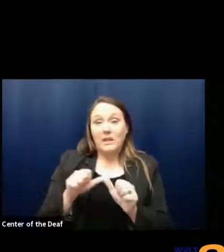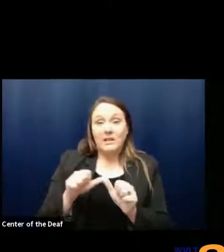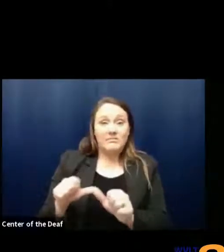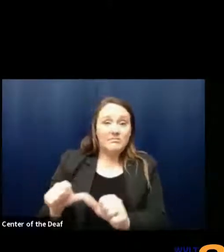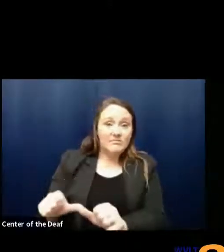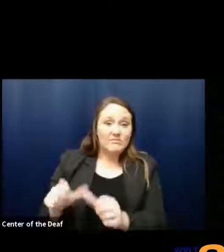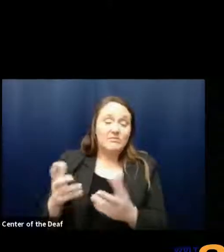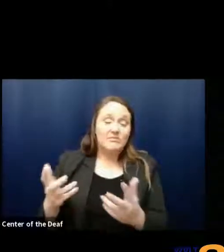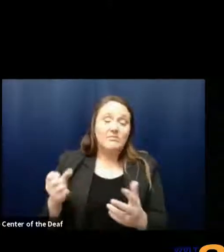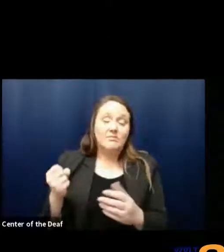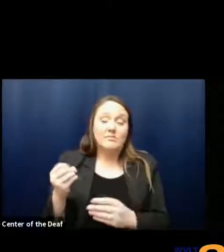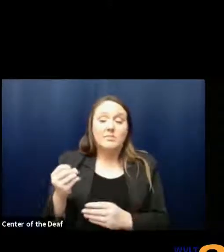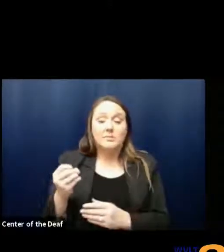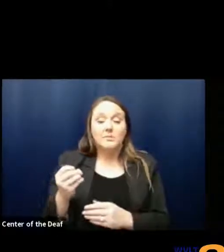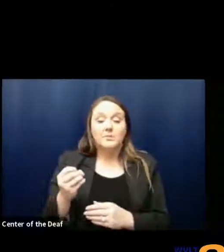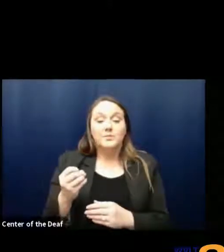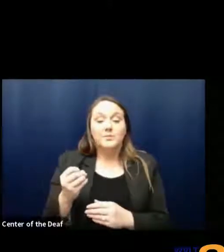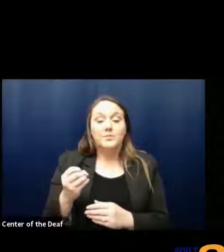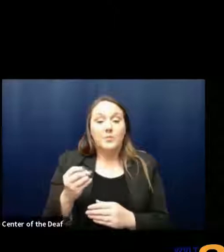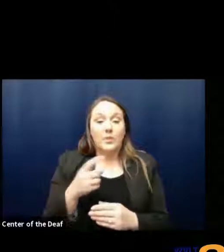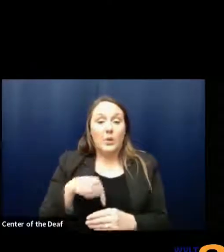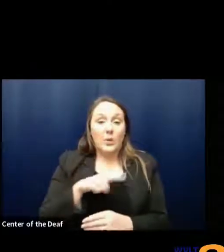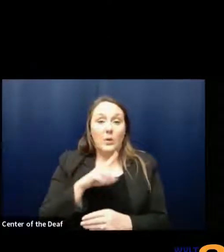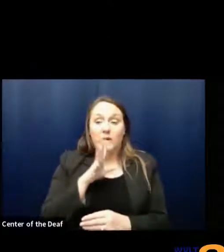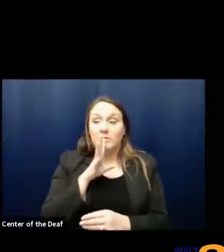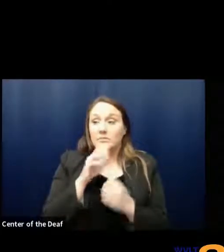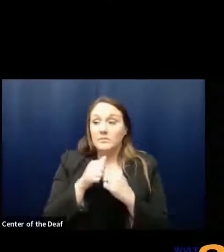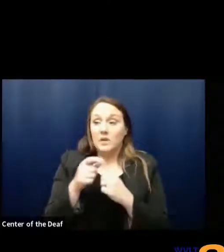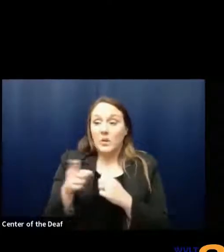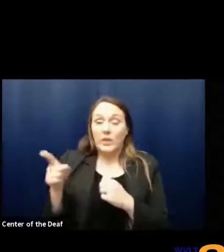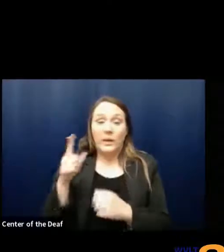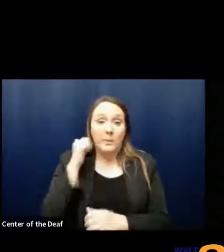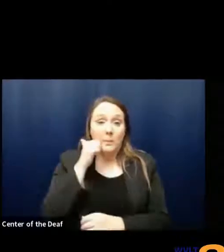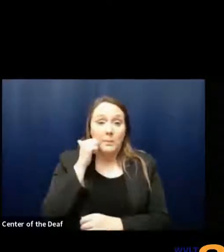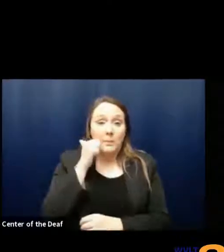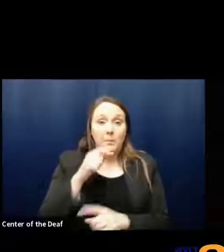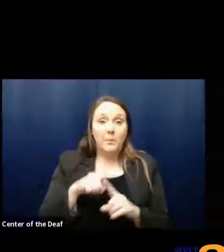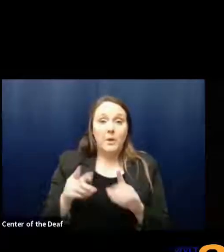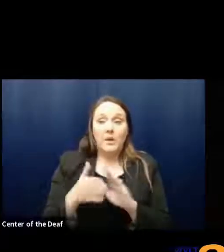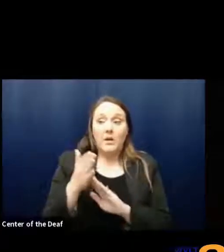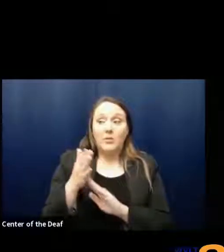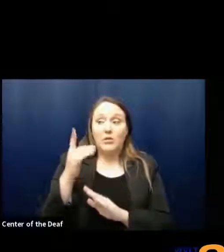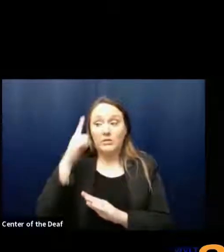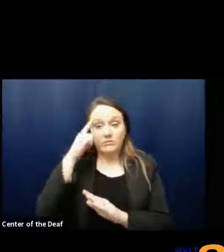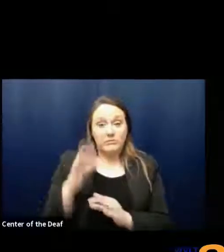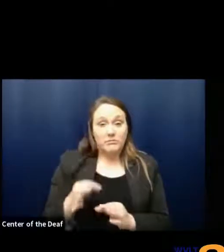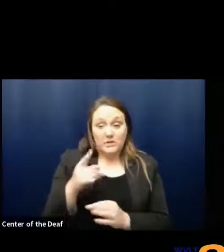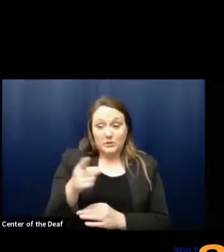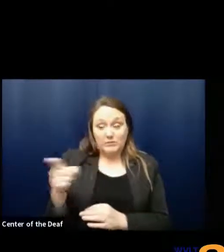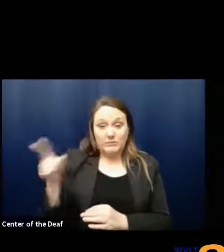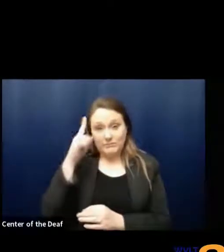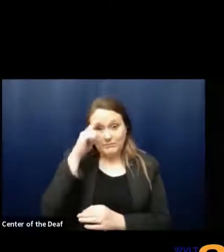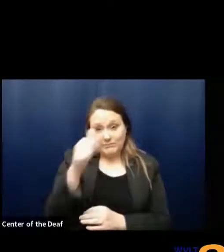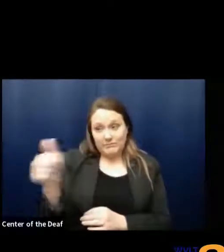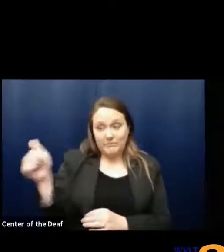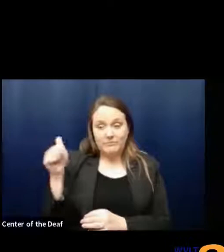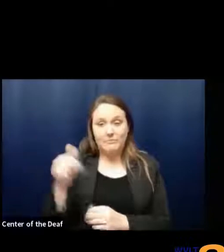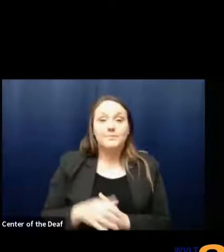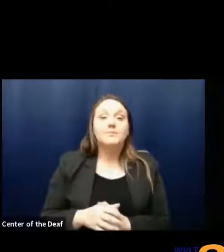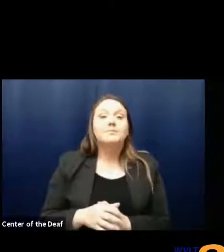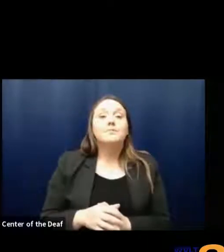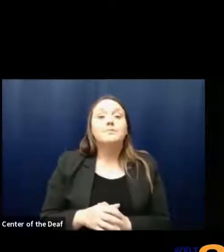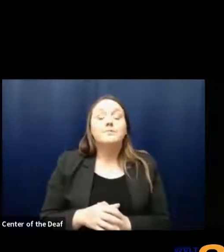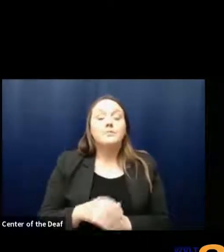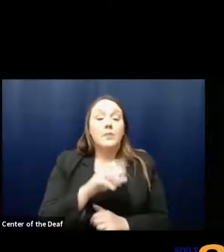there. And so we talk to them still every day, but that was an operational decision that they made. From Vincent with the Sentinel, the